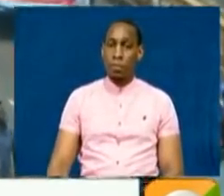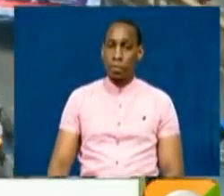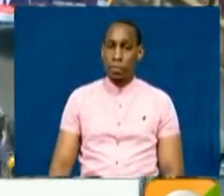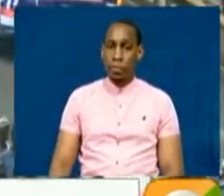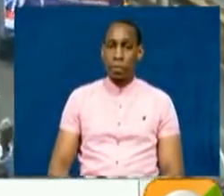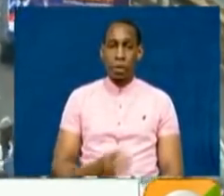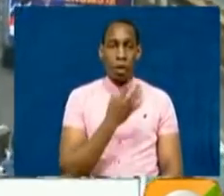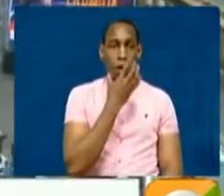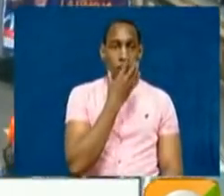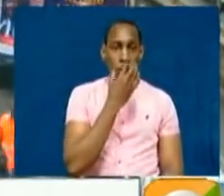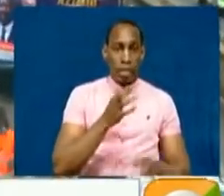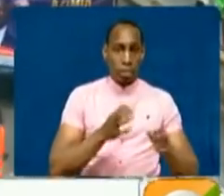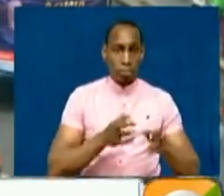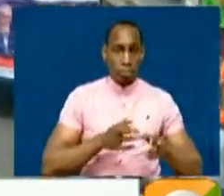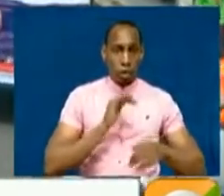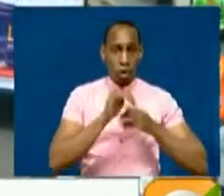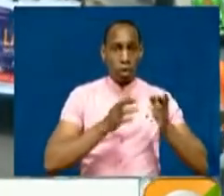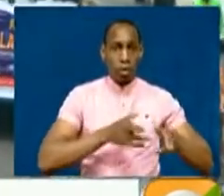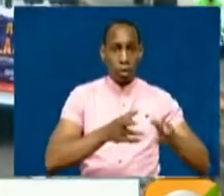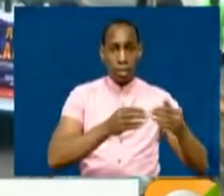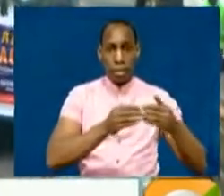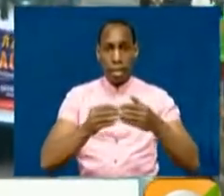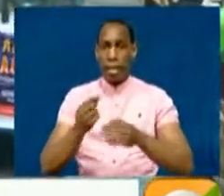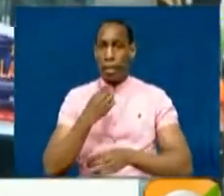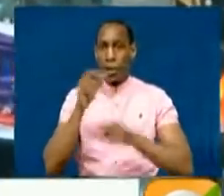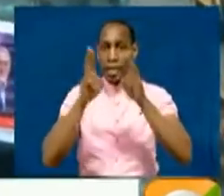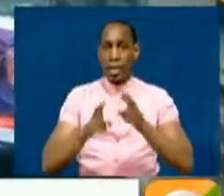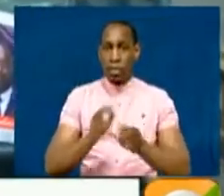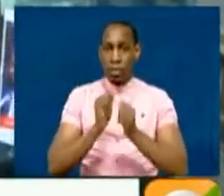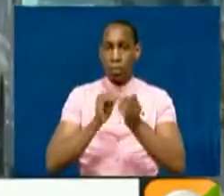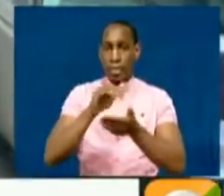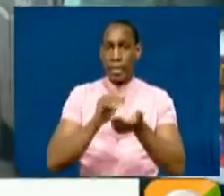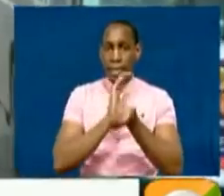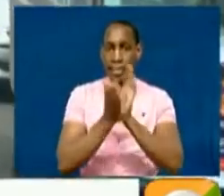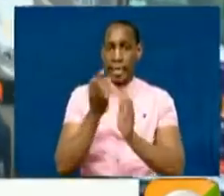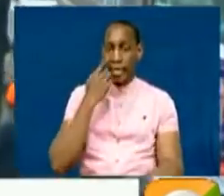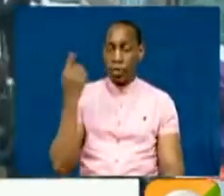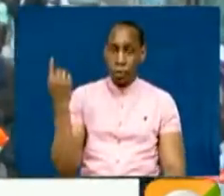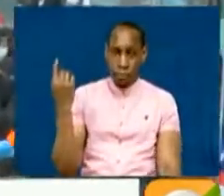It was all orange along roads leading to the Moi International Sports Center, Kasarani.